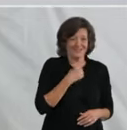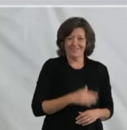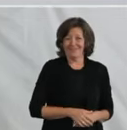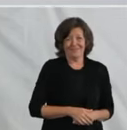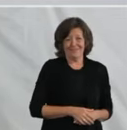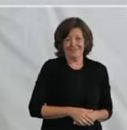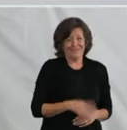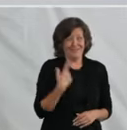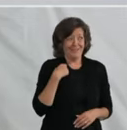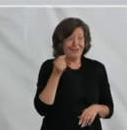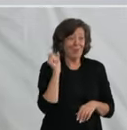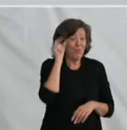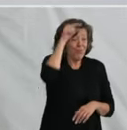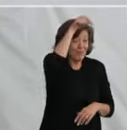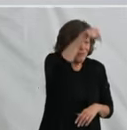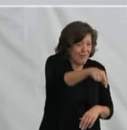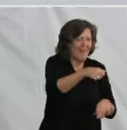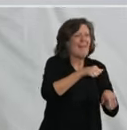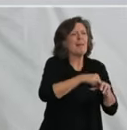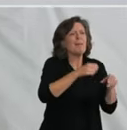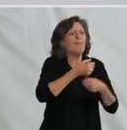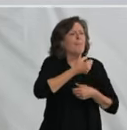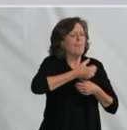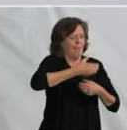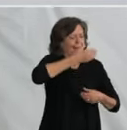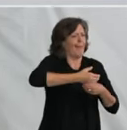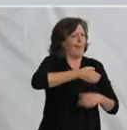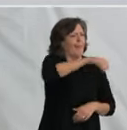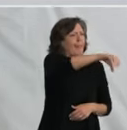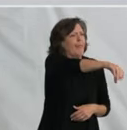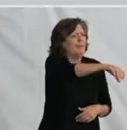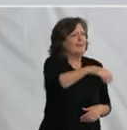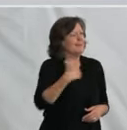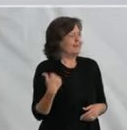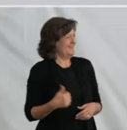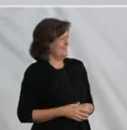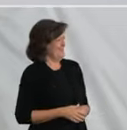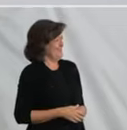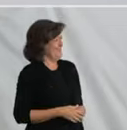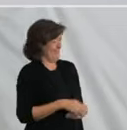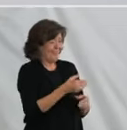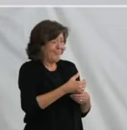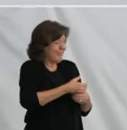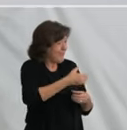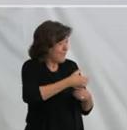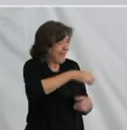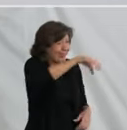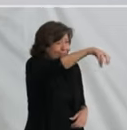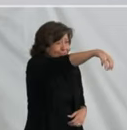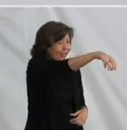bottle. And Skeeter said, what would a bottle be doing in the woods?